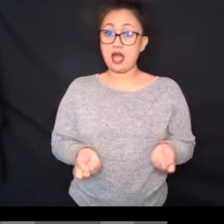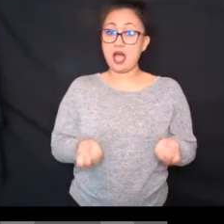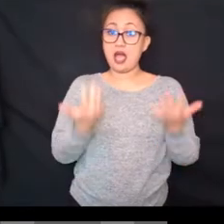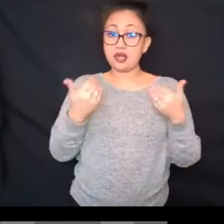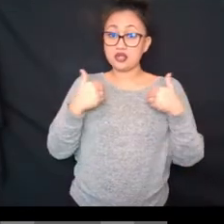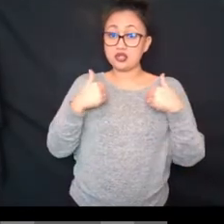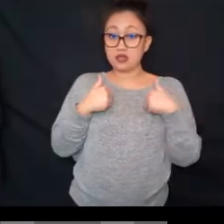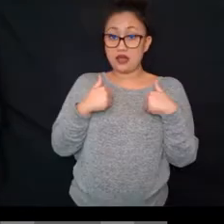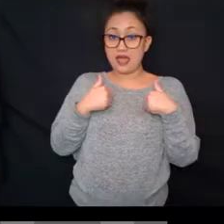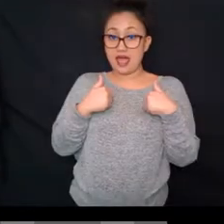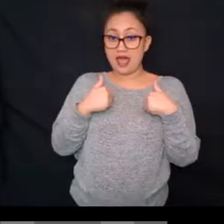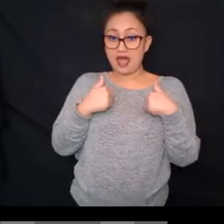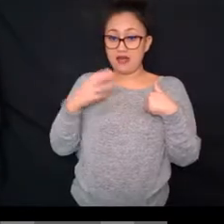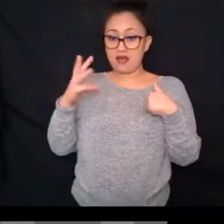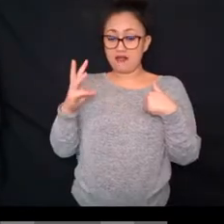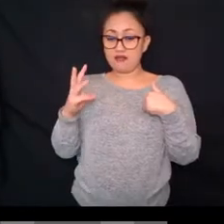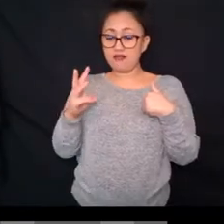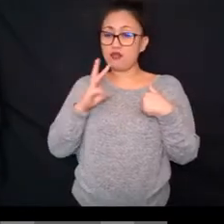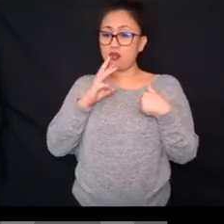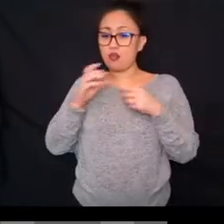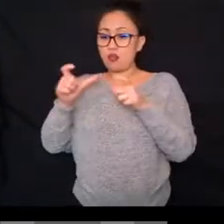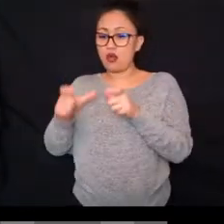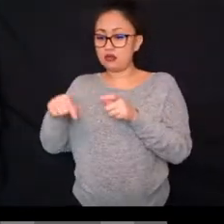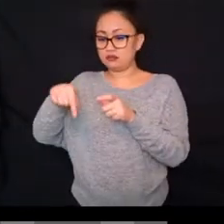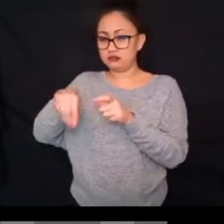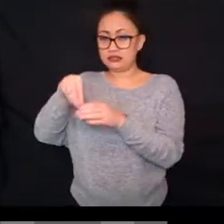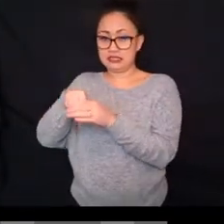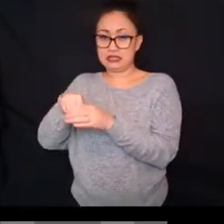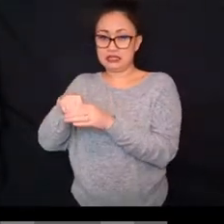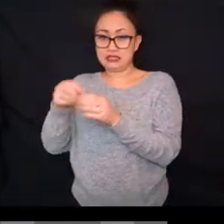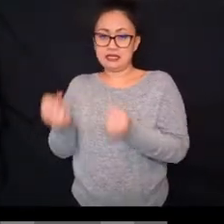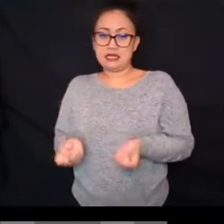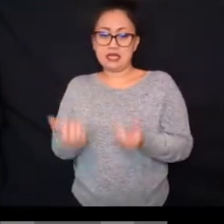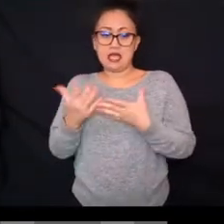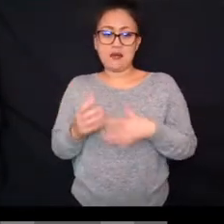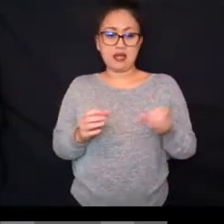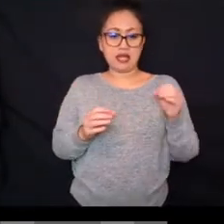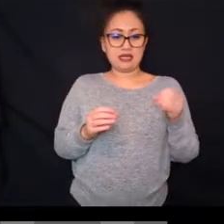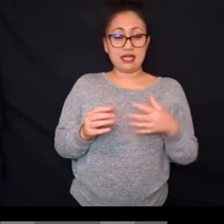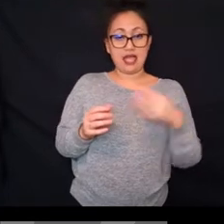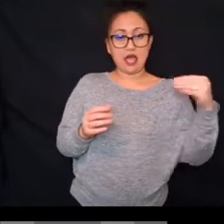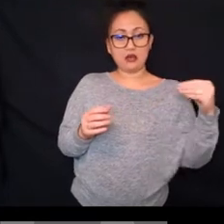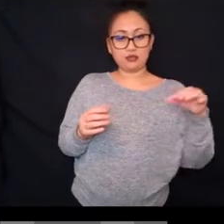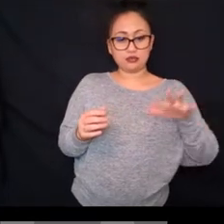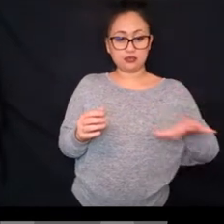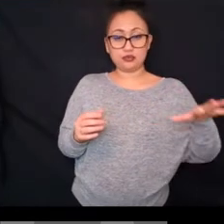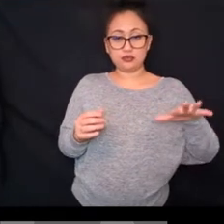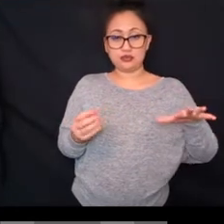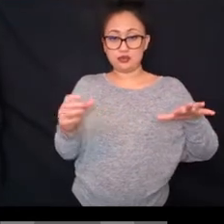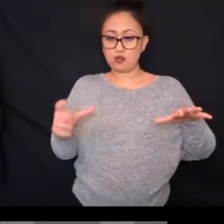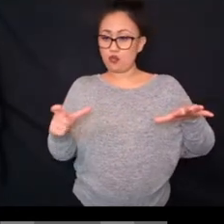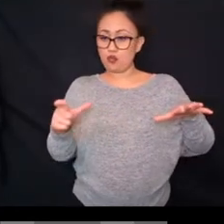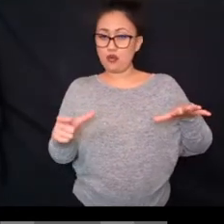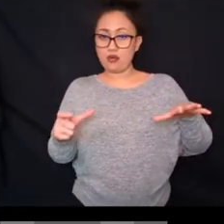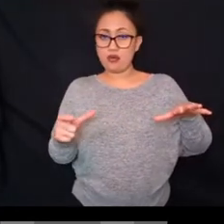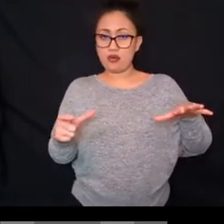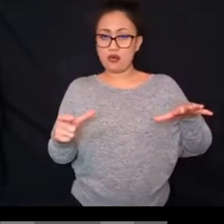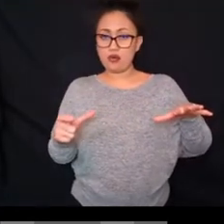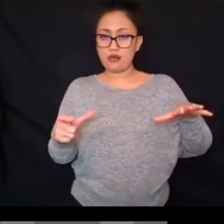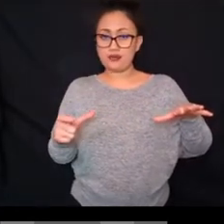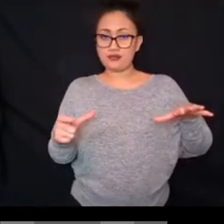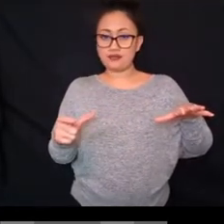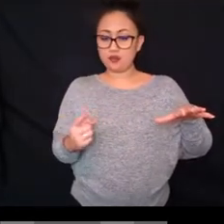3. How many do you have out of the water? 4. How many do you have in the water? 1. Do you still have 5 Yes. altogether? Oh, good, because we